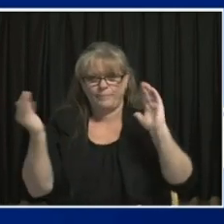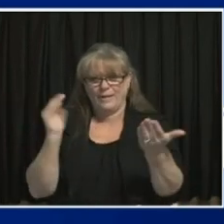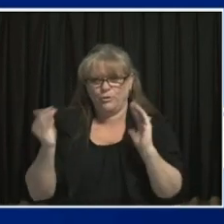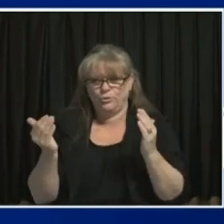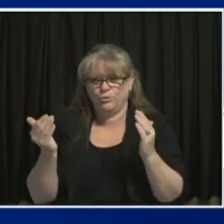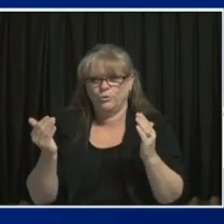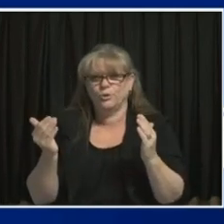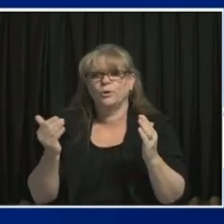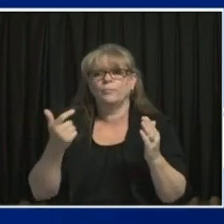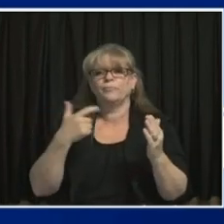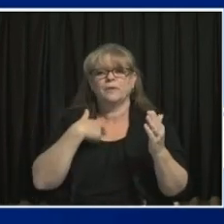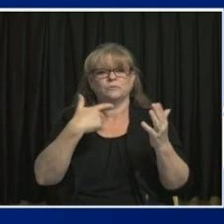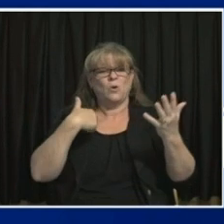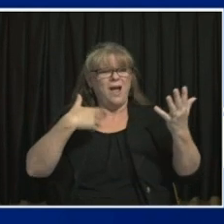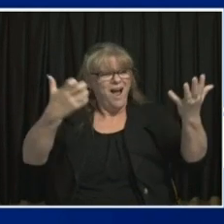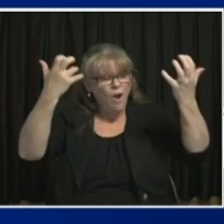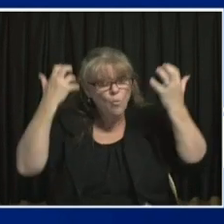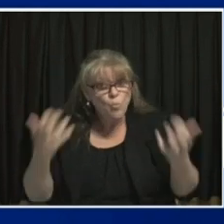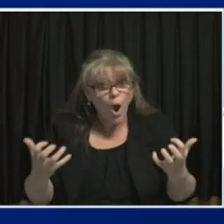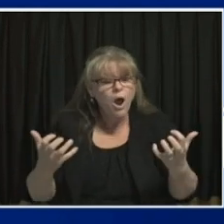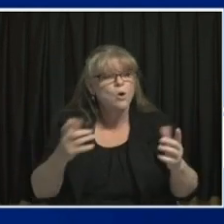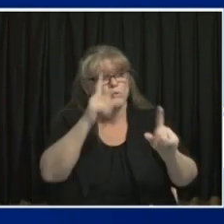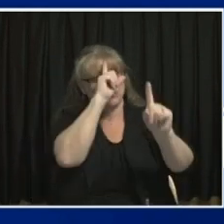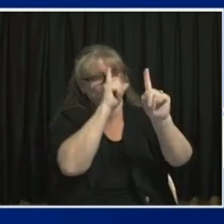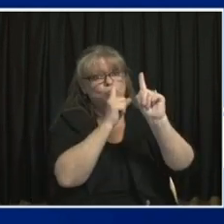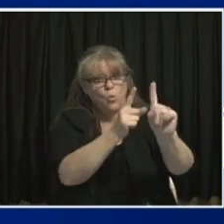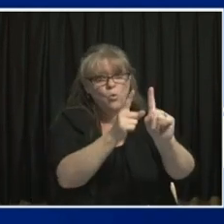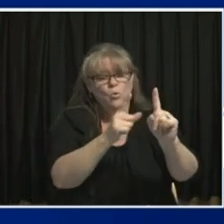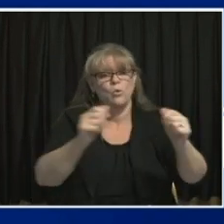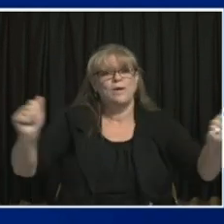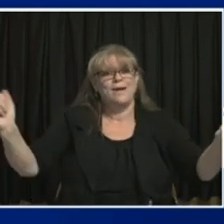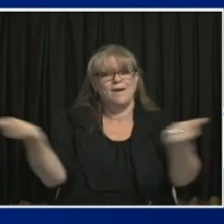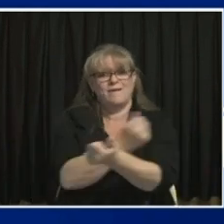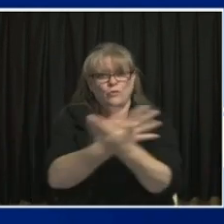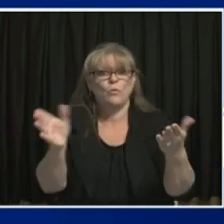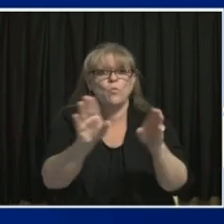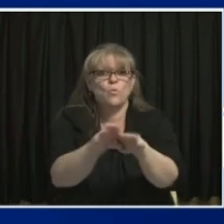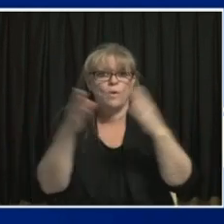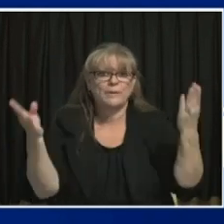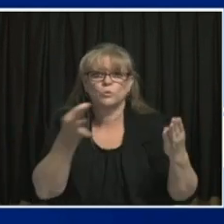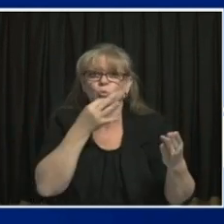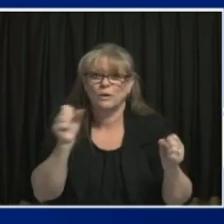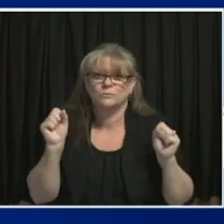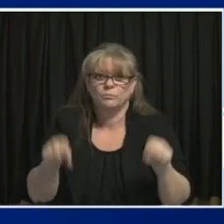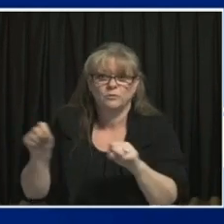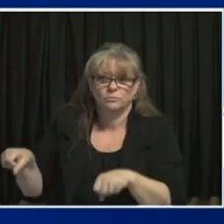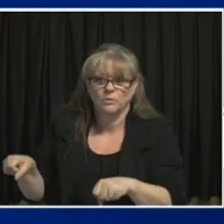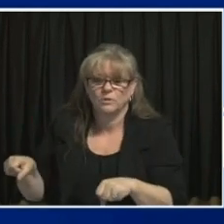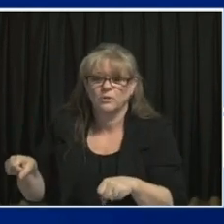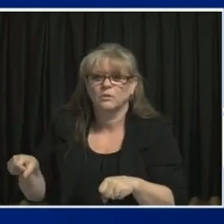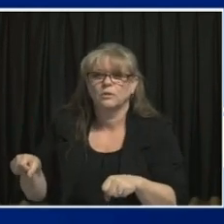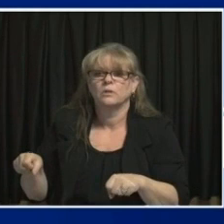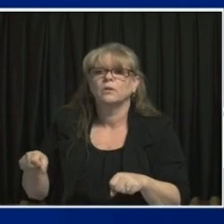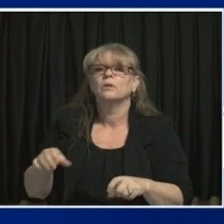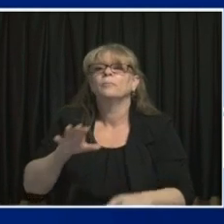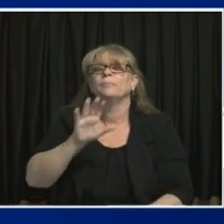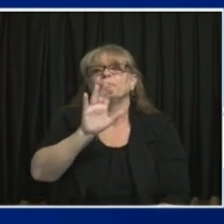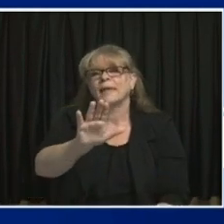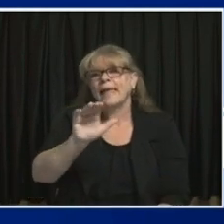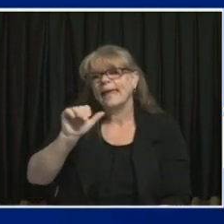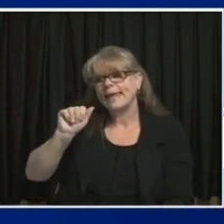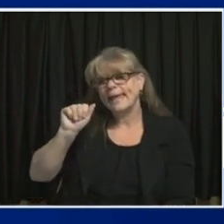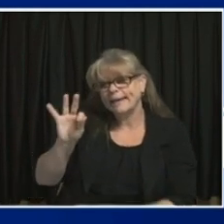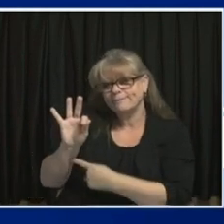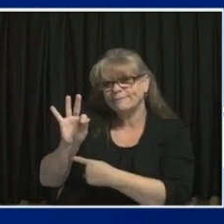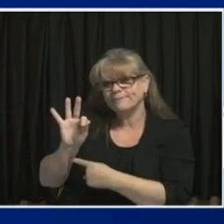can. And this is important because if any state in the country were to go too fast in embracing people